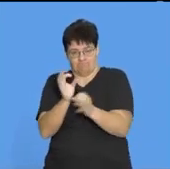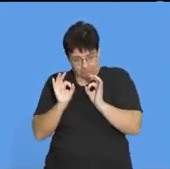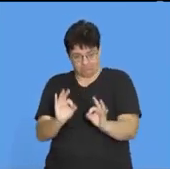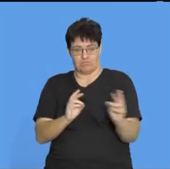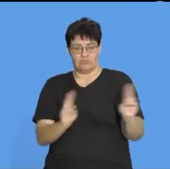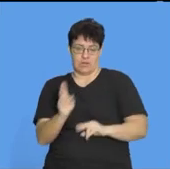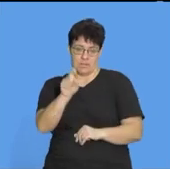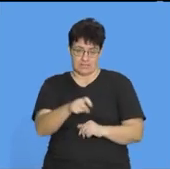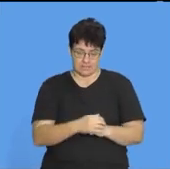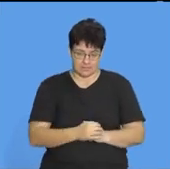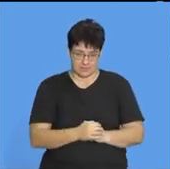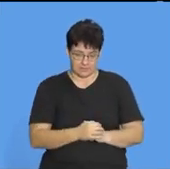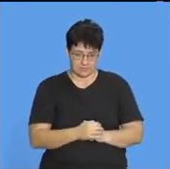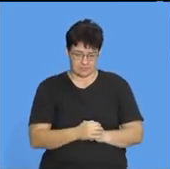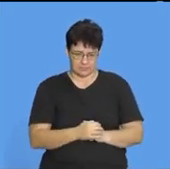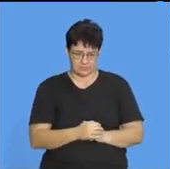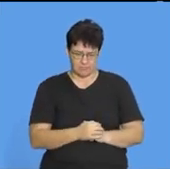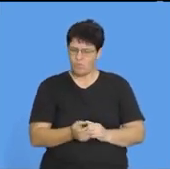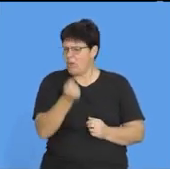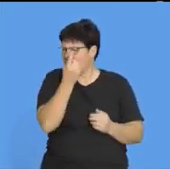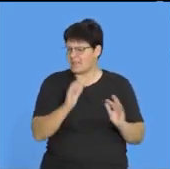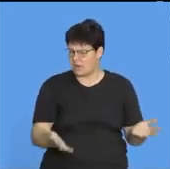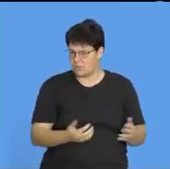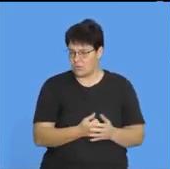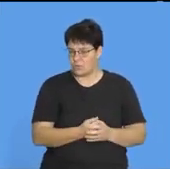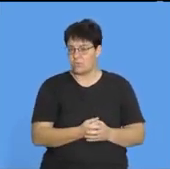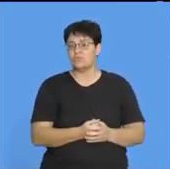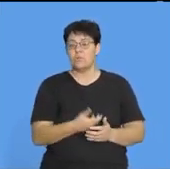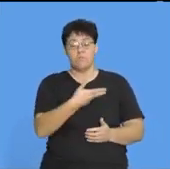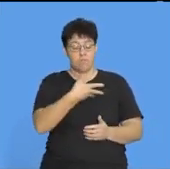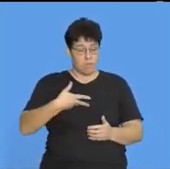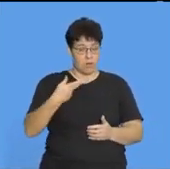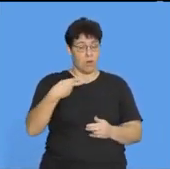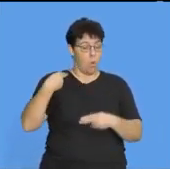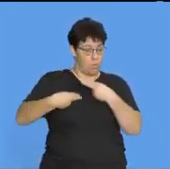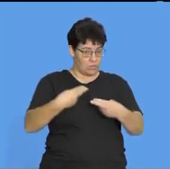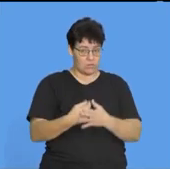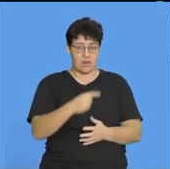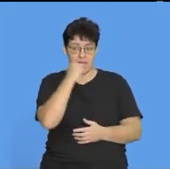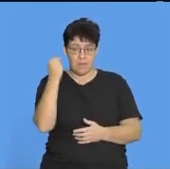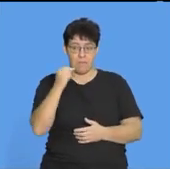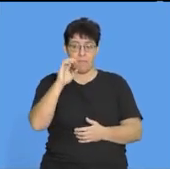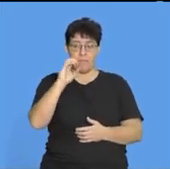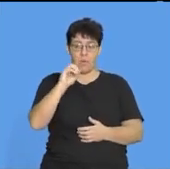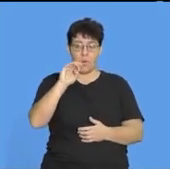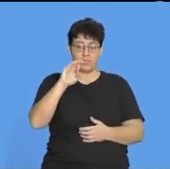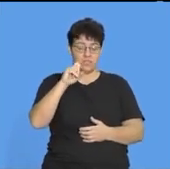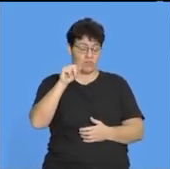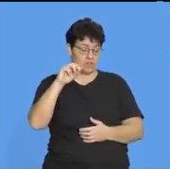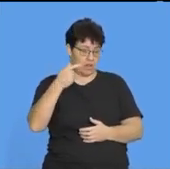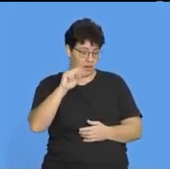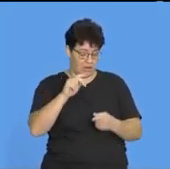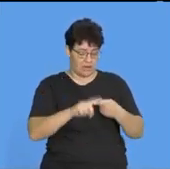So let's try and understand that. So the female hormones, which are known as estrogen and progesterone,